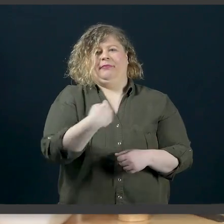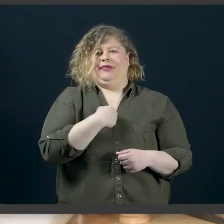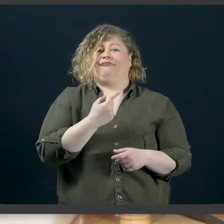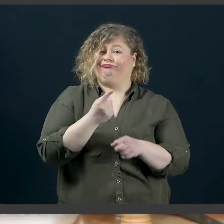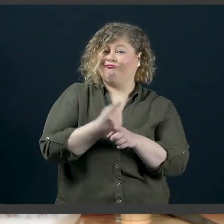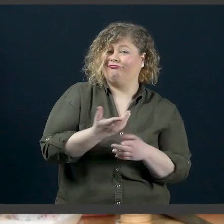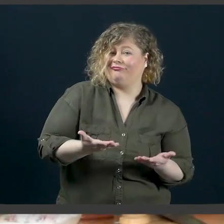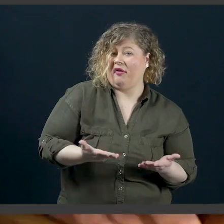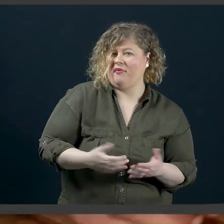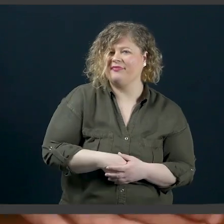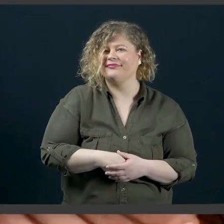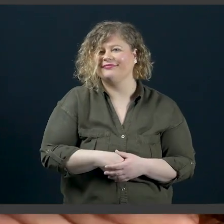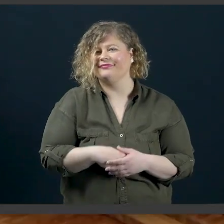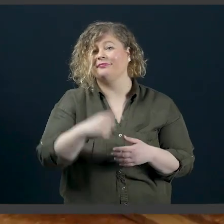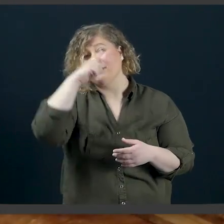me right now